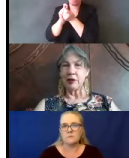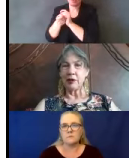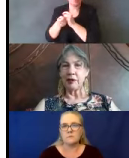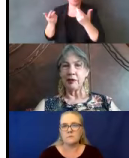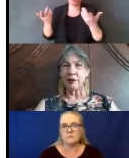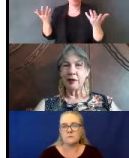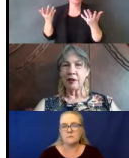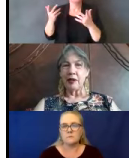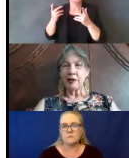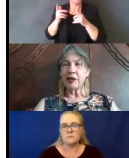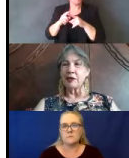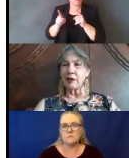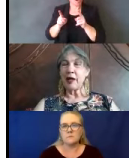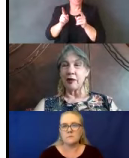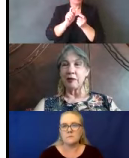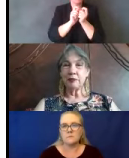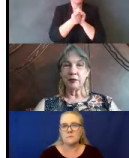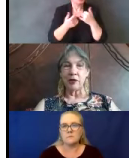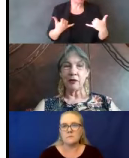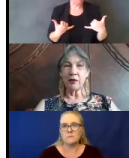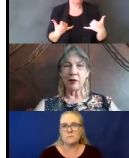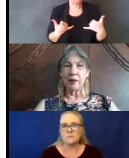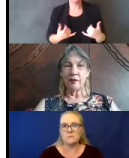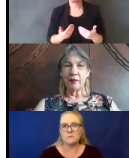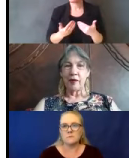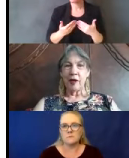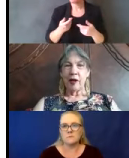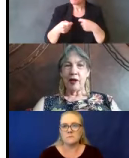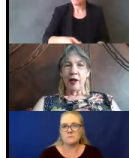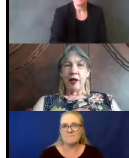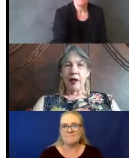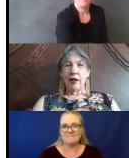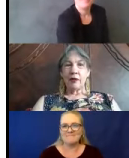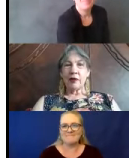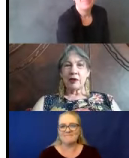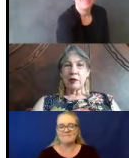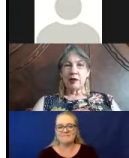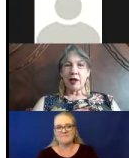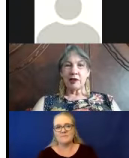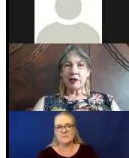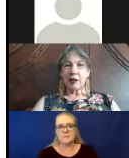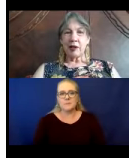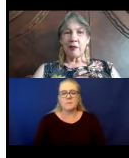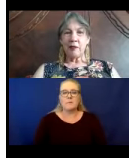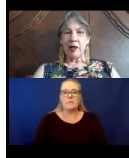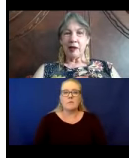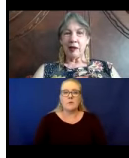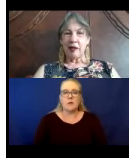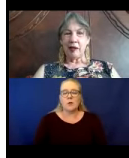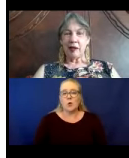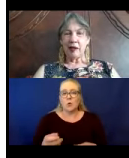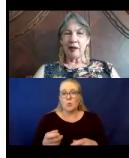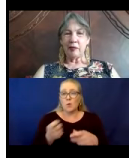habits, but you can change them now going forward. The reversible causes are